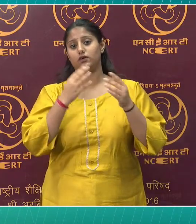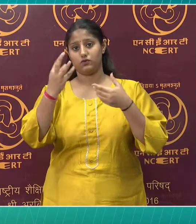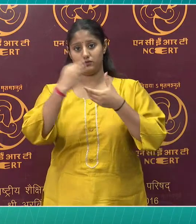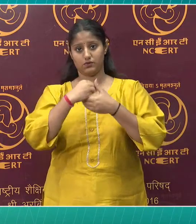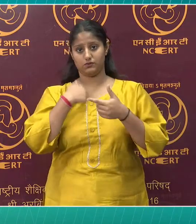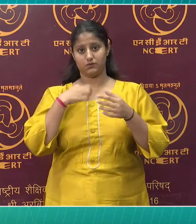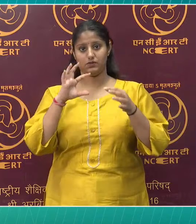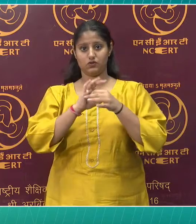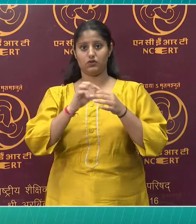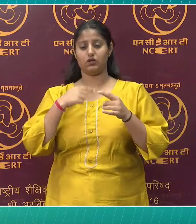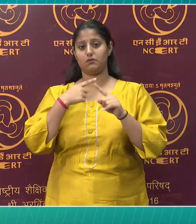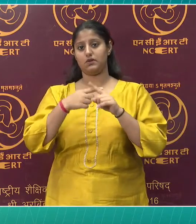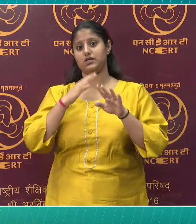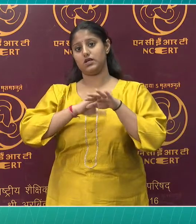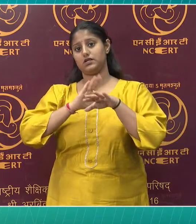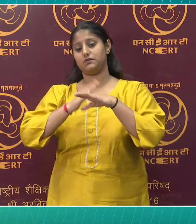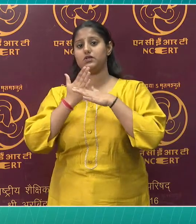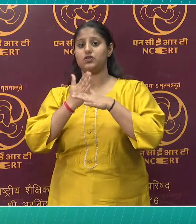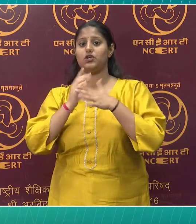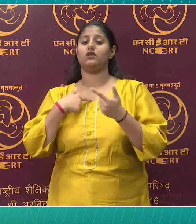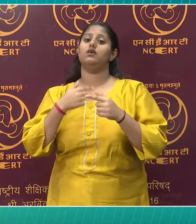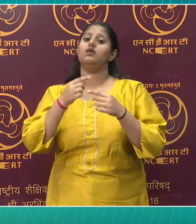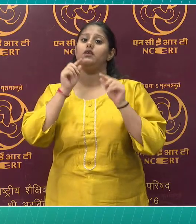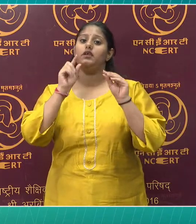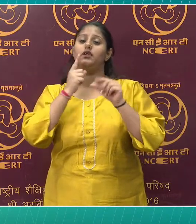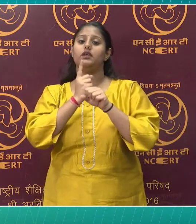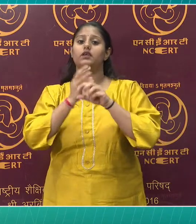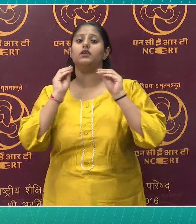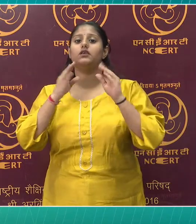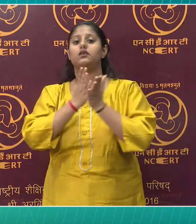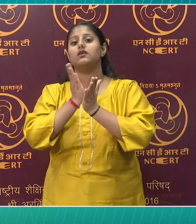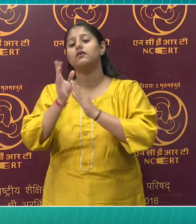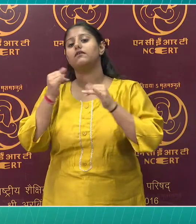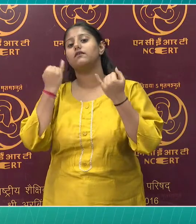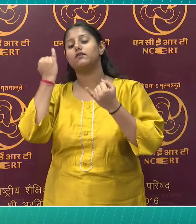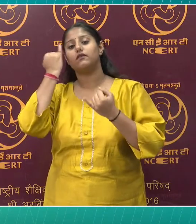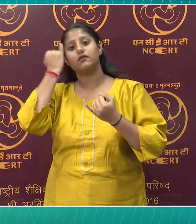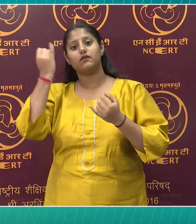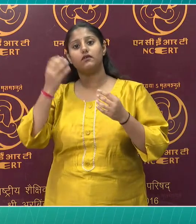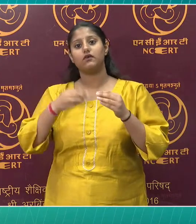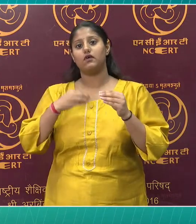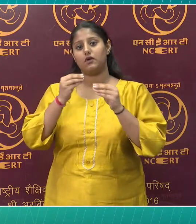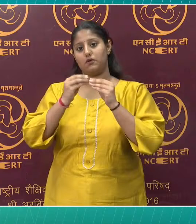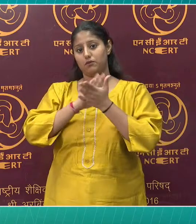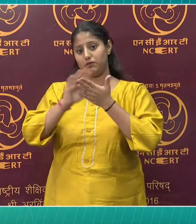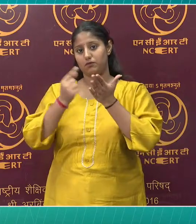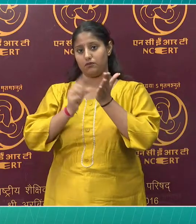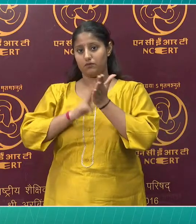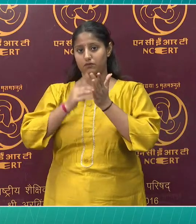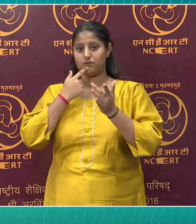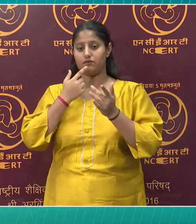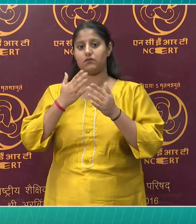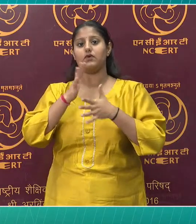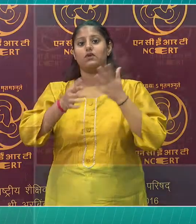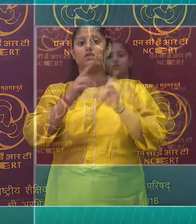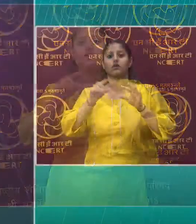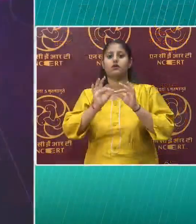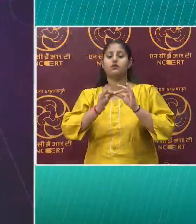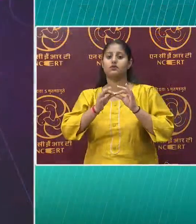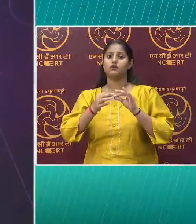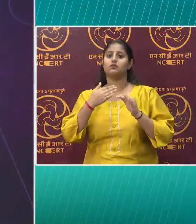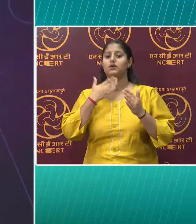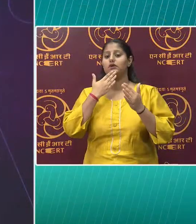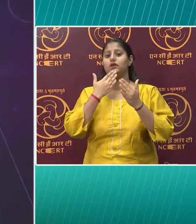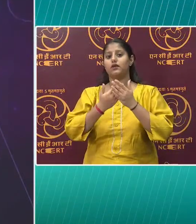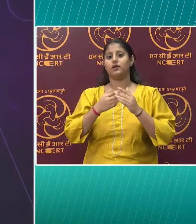today and sharing your views. And thanks to Bhumi as well for signing for us.